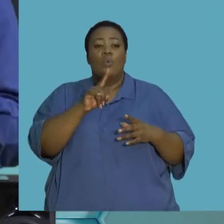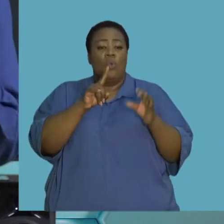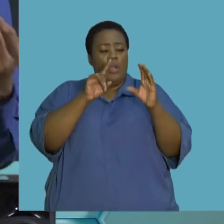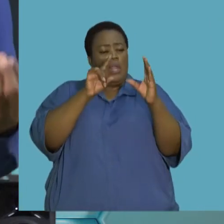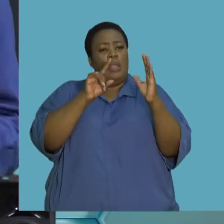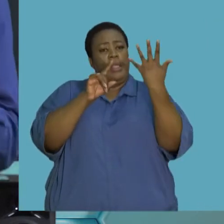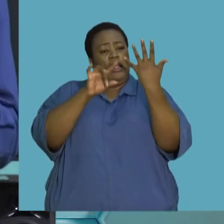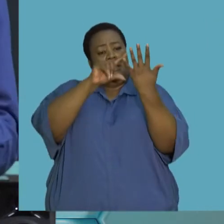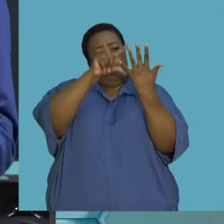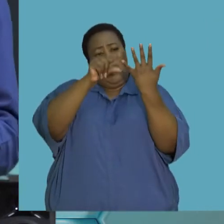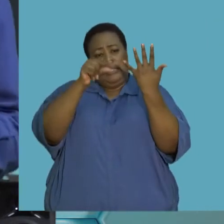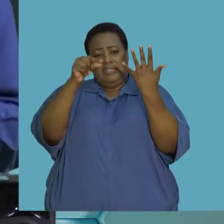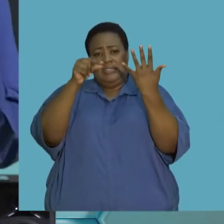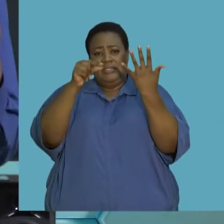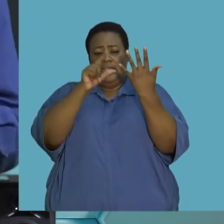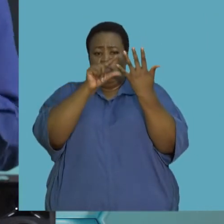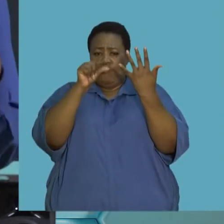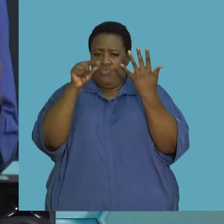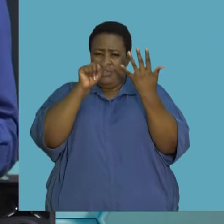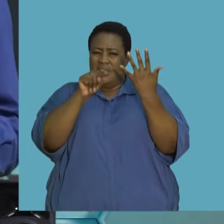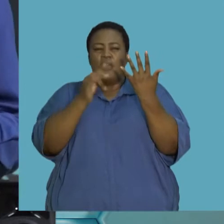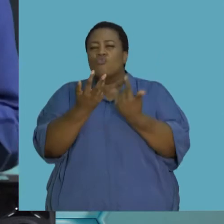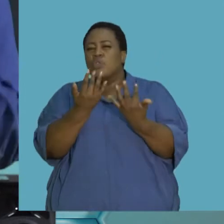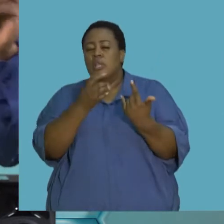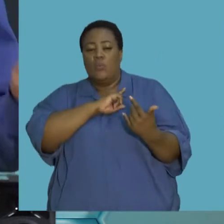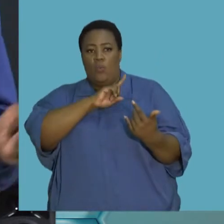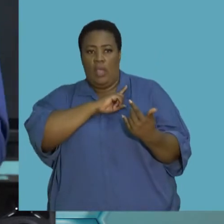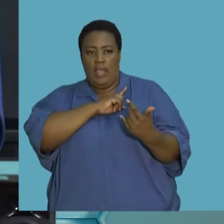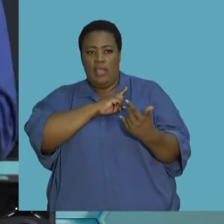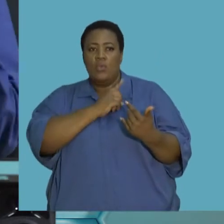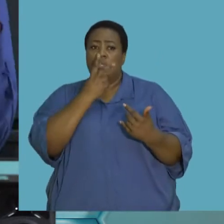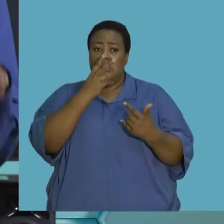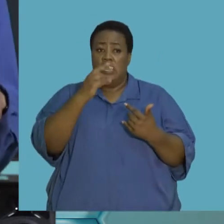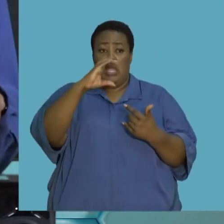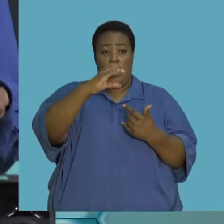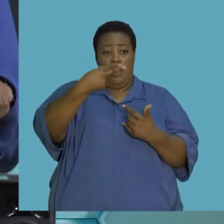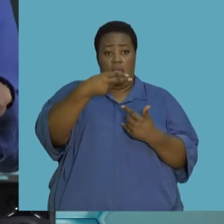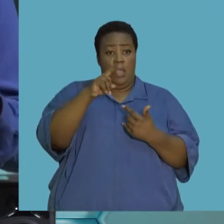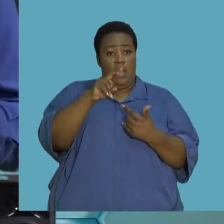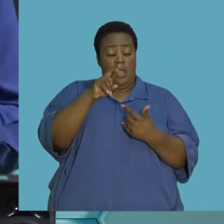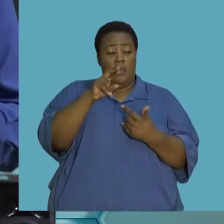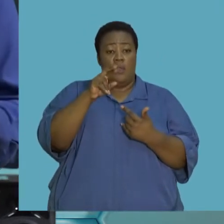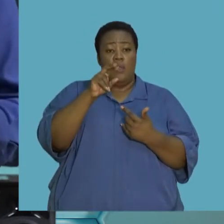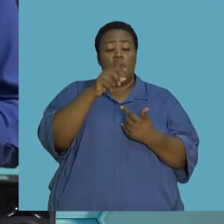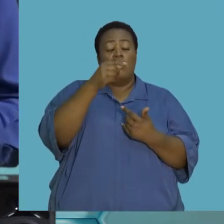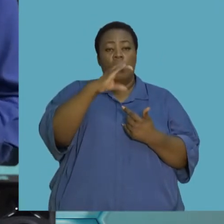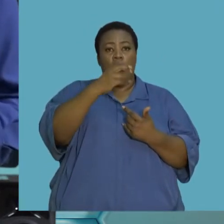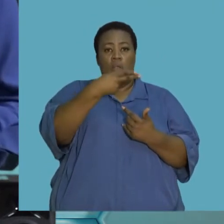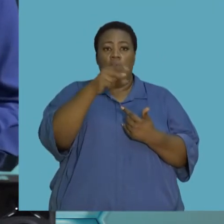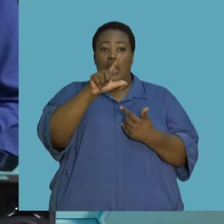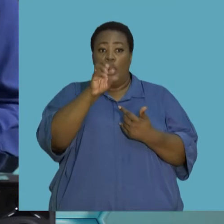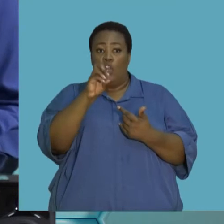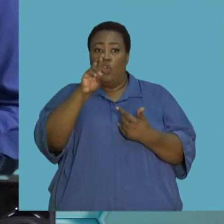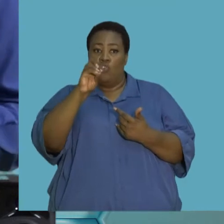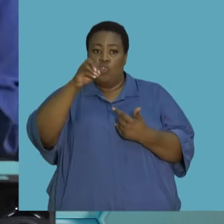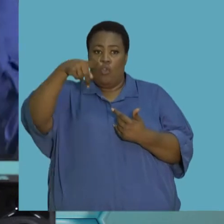plant leaves green. And so that would be the independent variable. So we've got to look at, is chlorophyll the factor that makes the plant